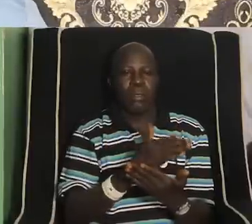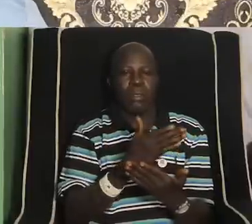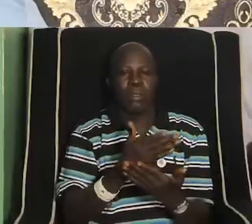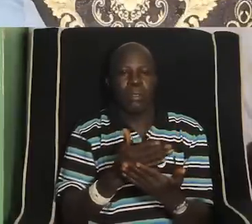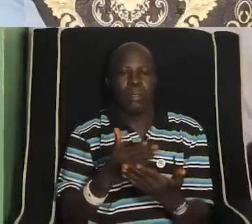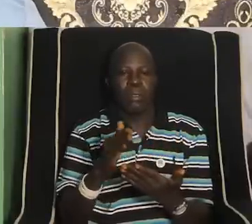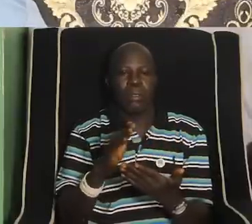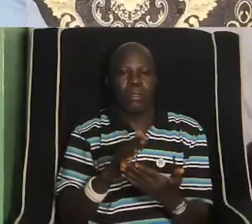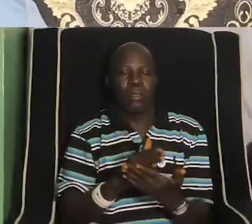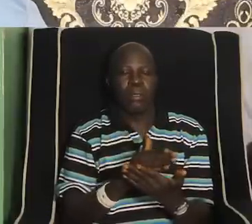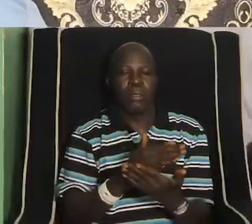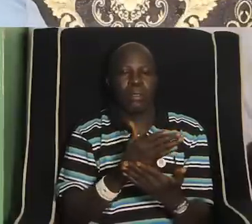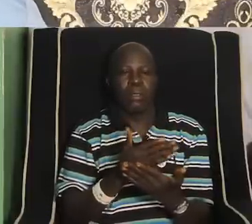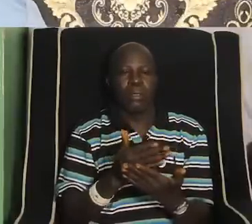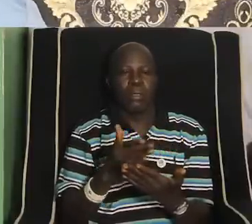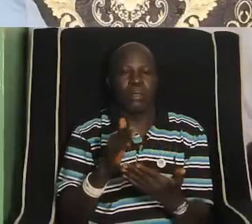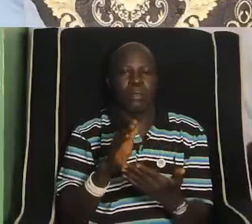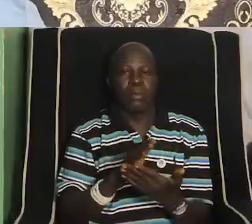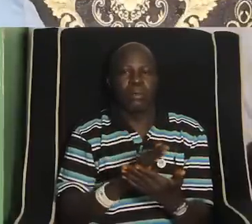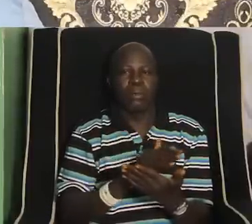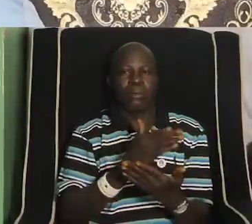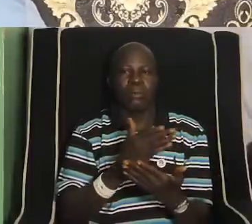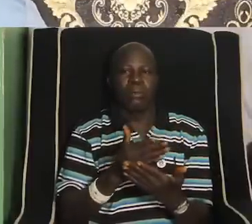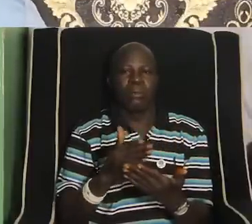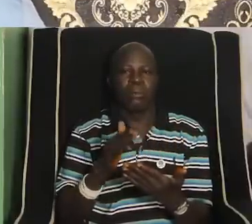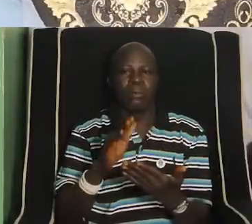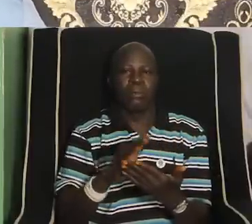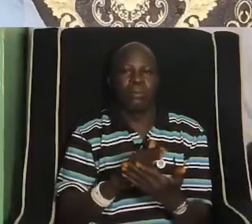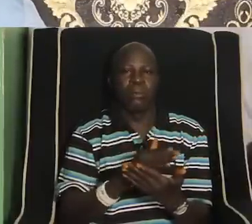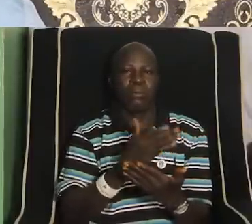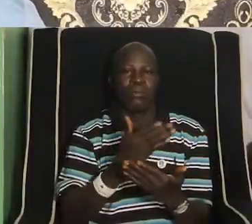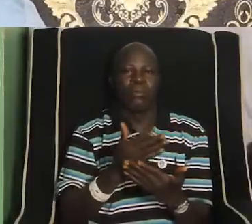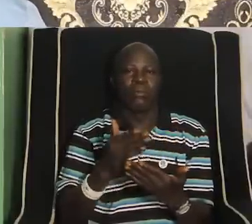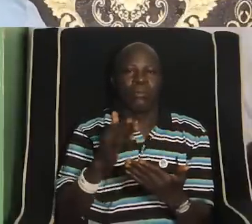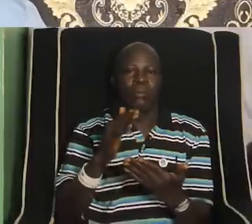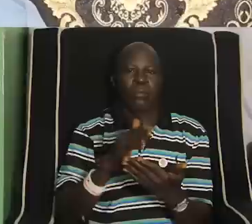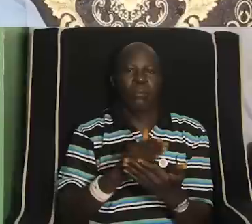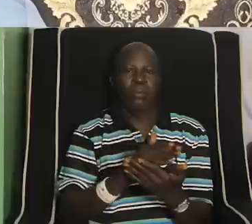Ilẹ̀ dídán àti ilẹ̀ ẹ̀wà